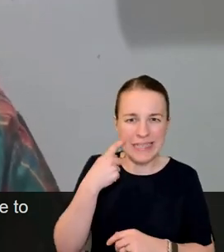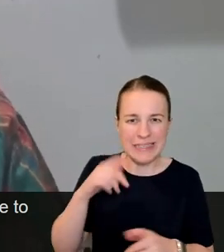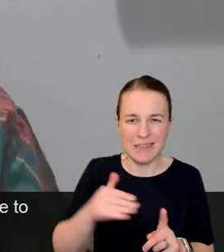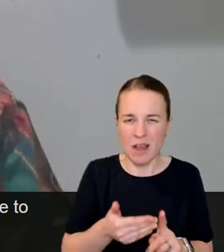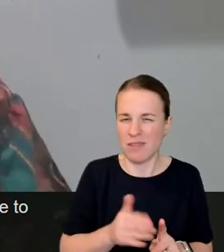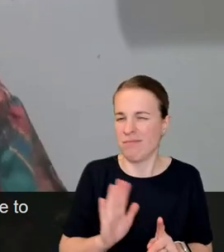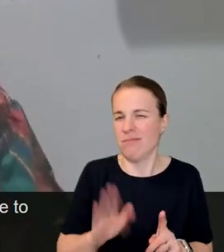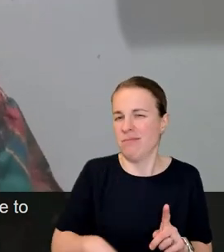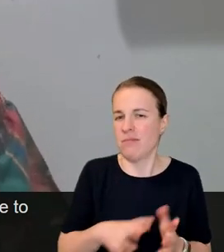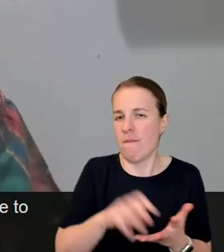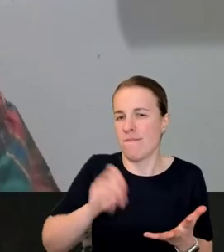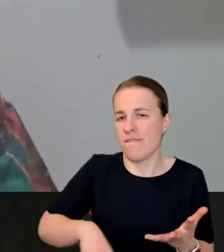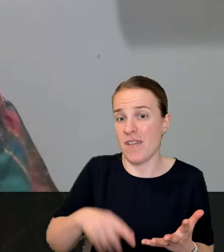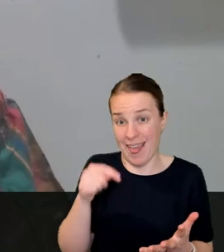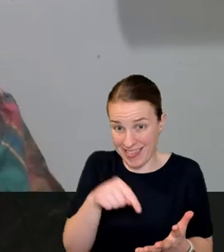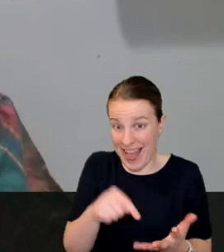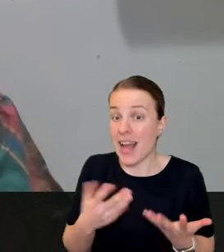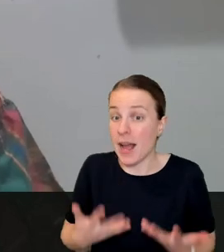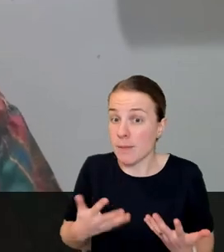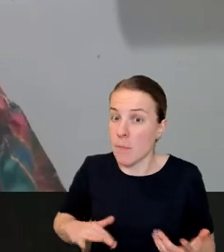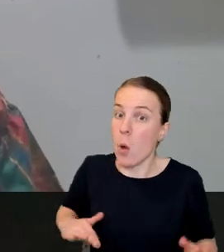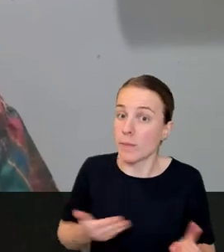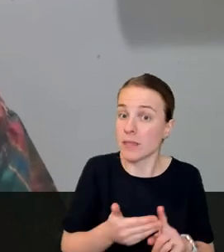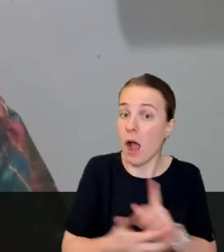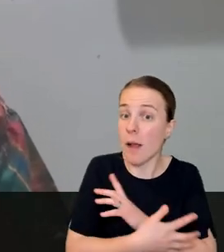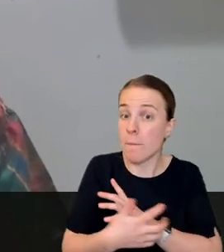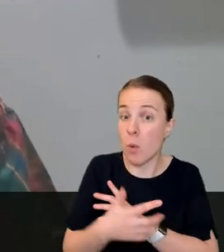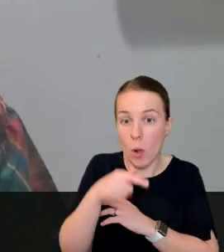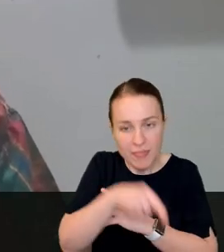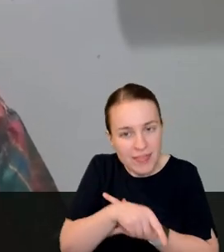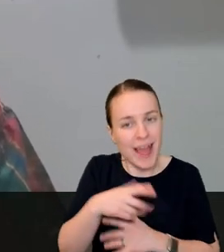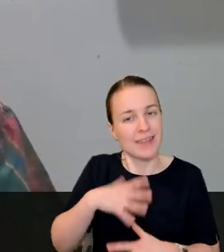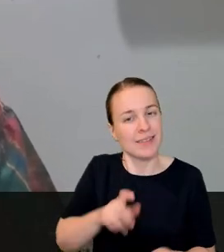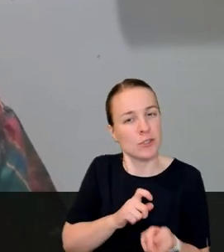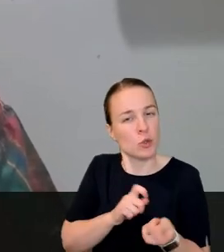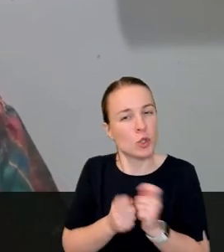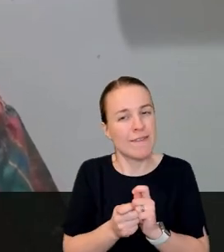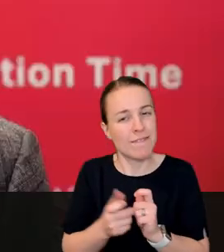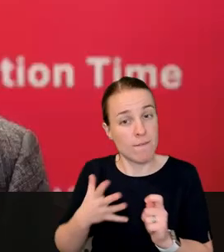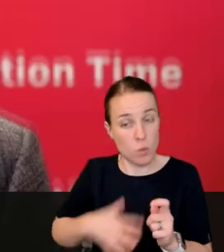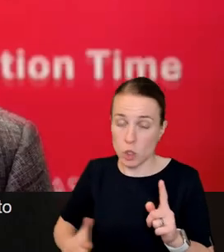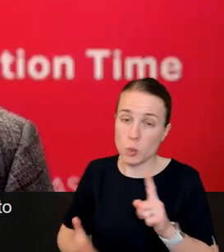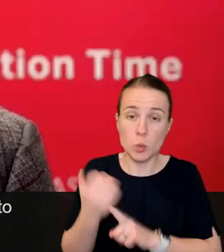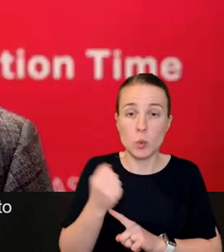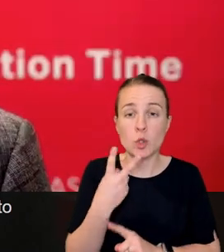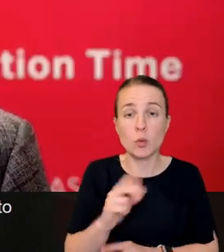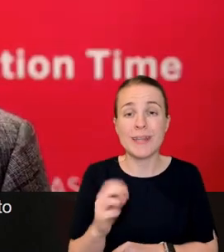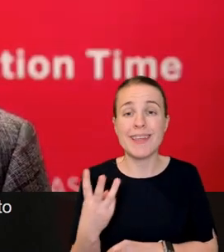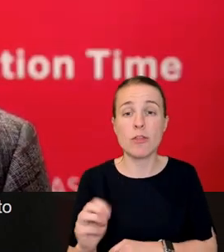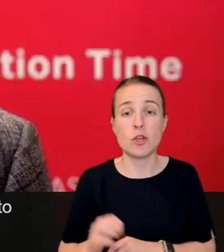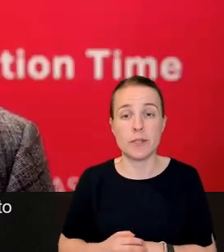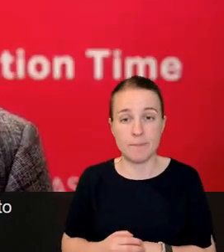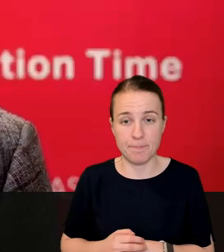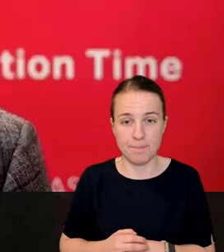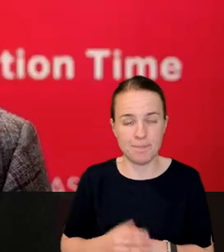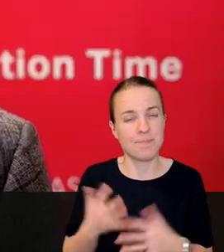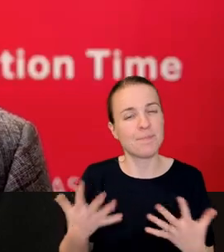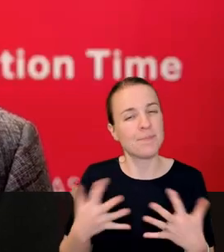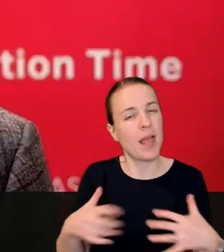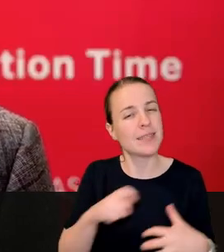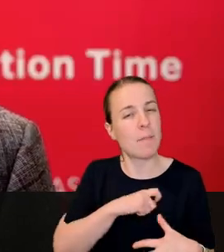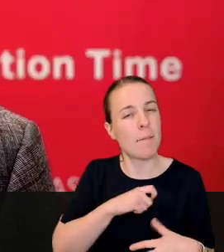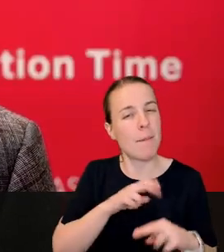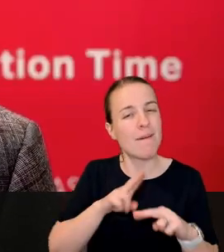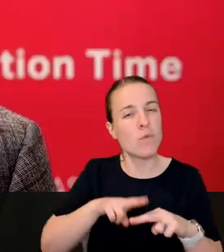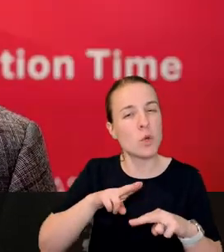at the moment, and that's the shift that needs to happen if we really want to hit 2030. Thank you. And Assembly Member Fortune.